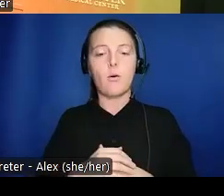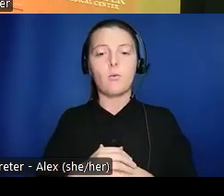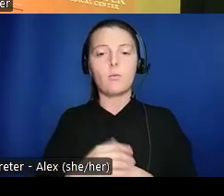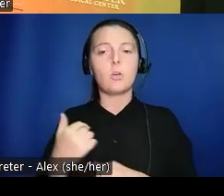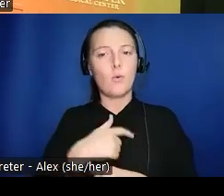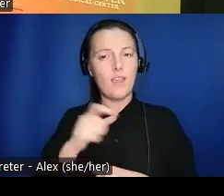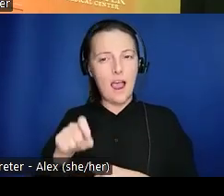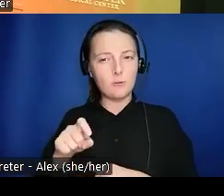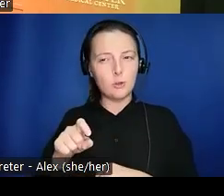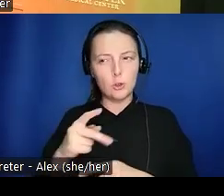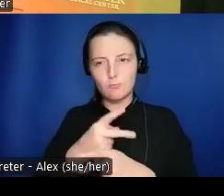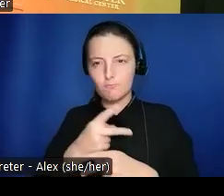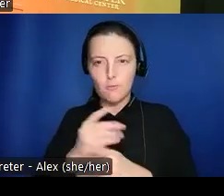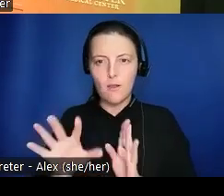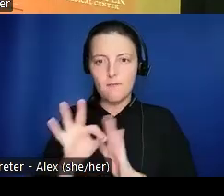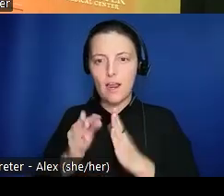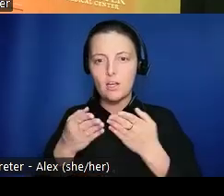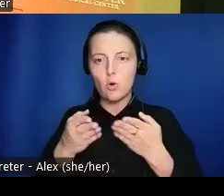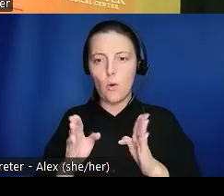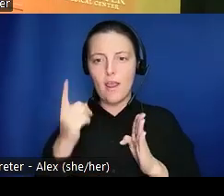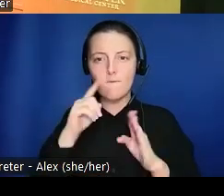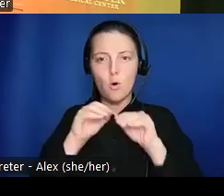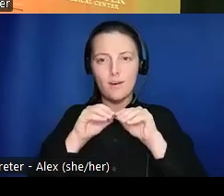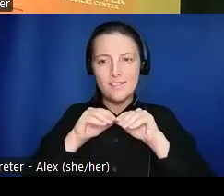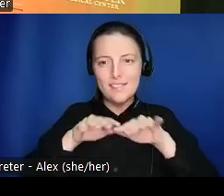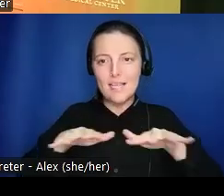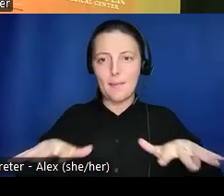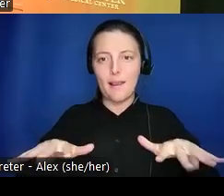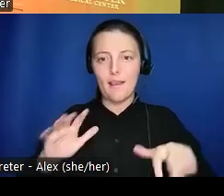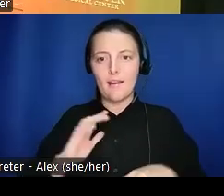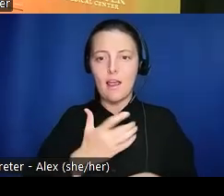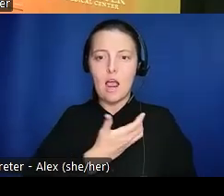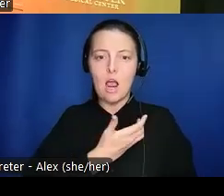our overall biopsychosocial